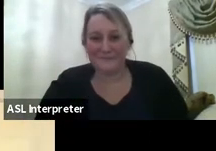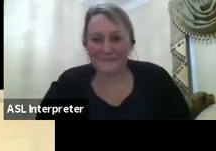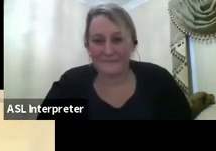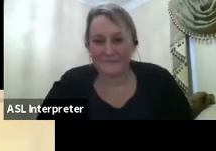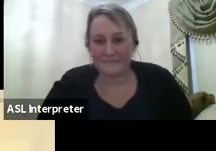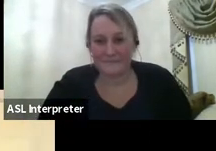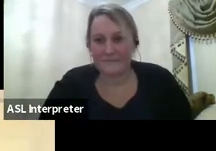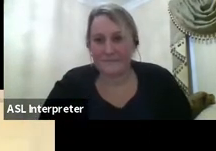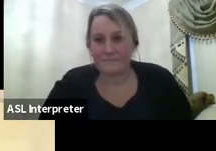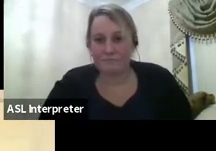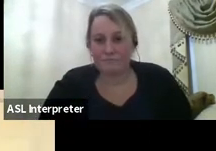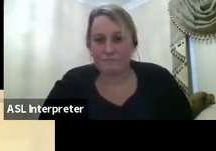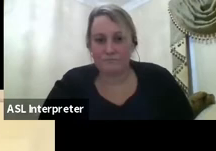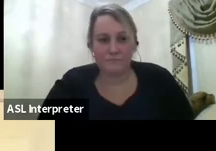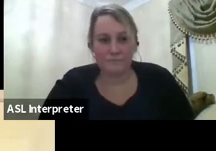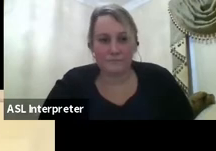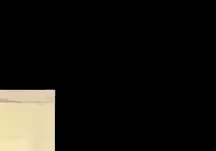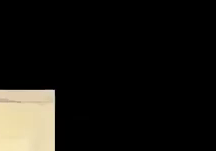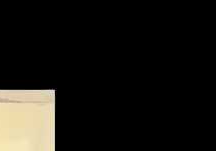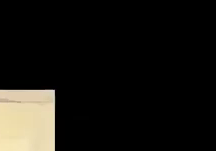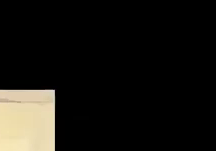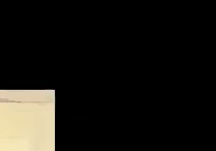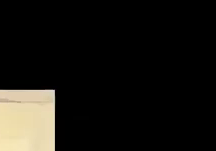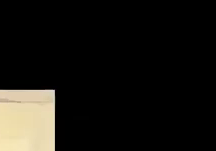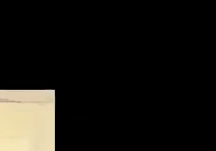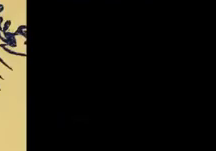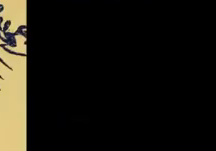And then I think this leads right into the comics. Yeah.